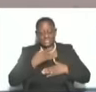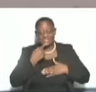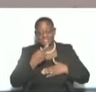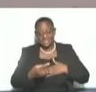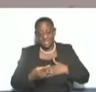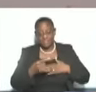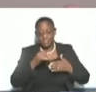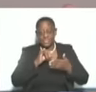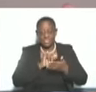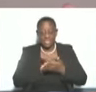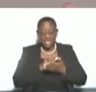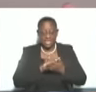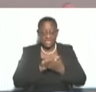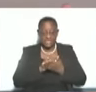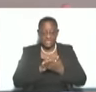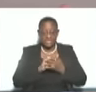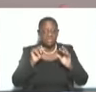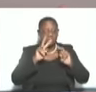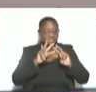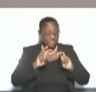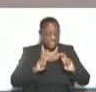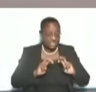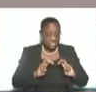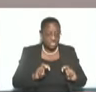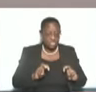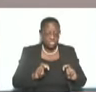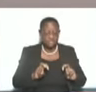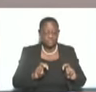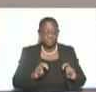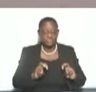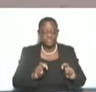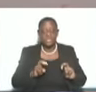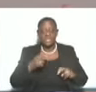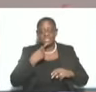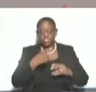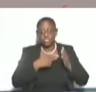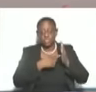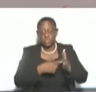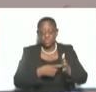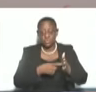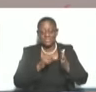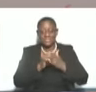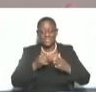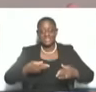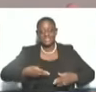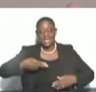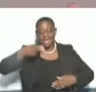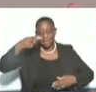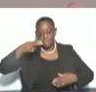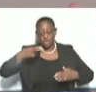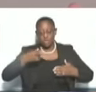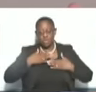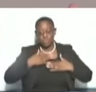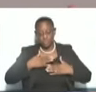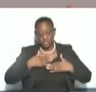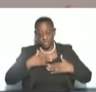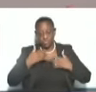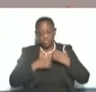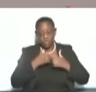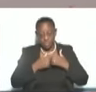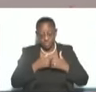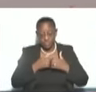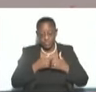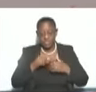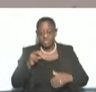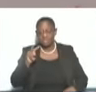report that our deep investigation into those cases and samples confirmed that it was an upper respiratory tract infection of a viral phenomenon